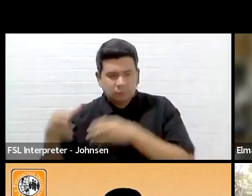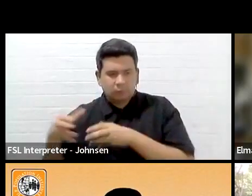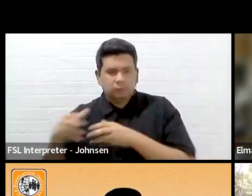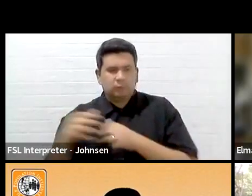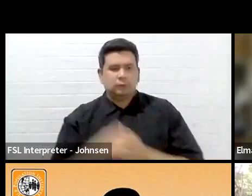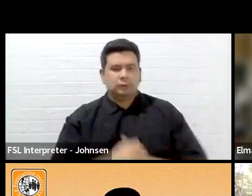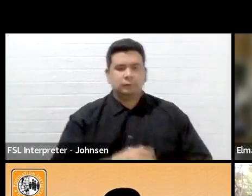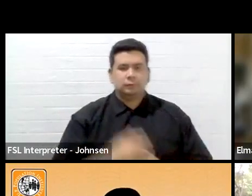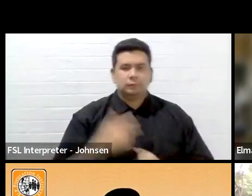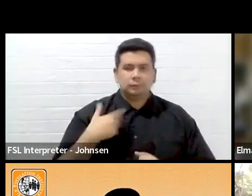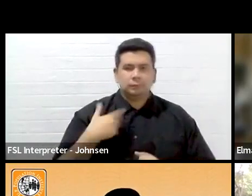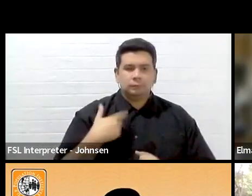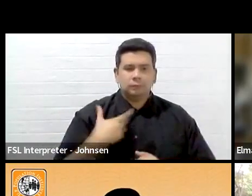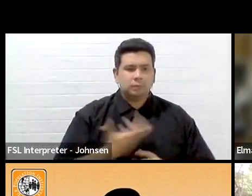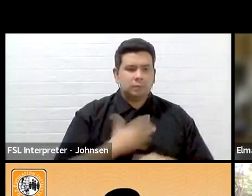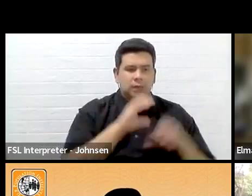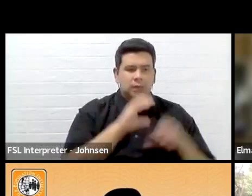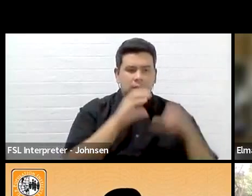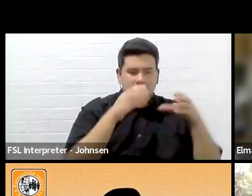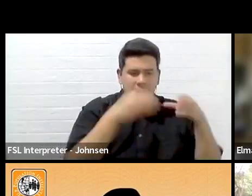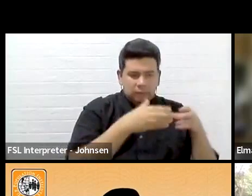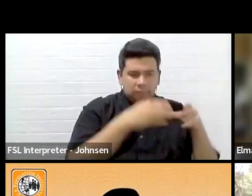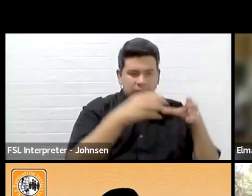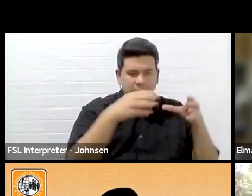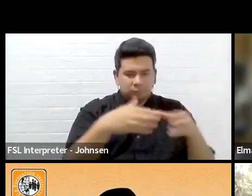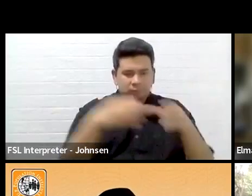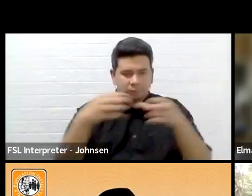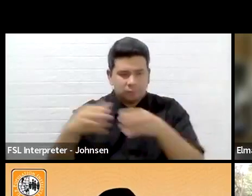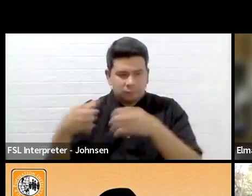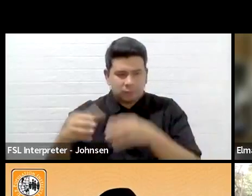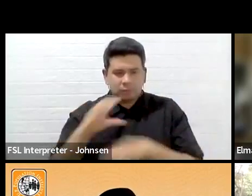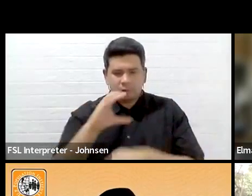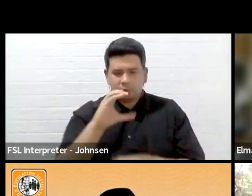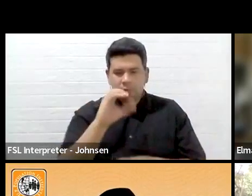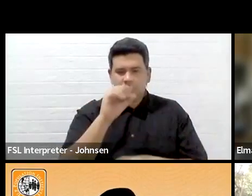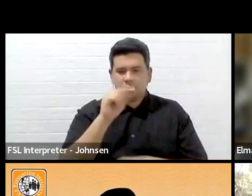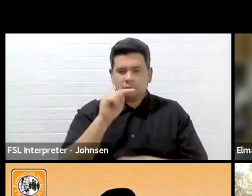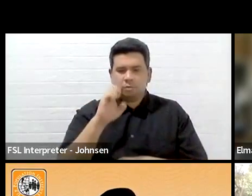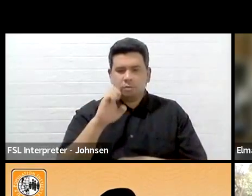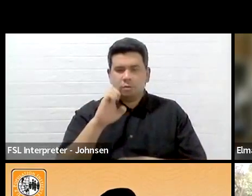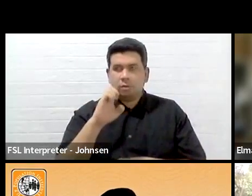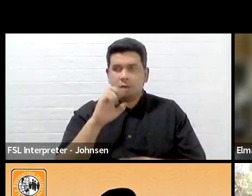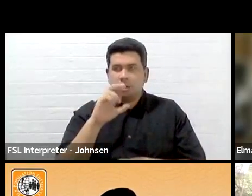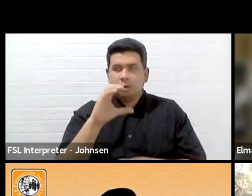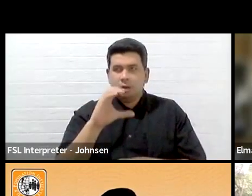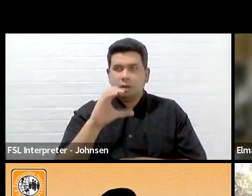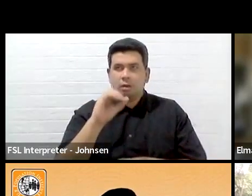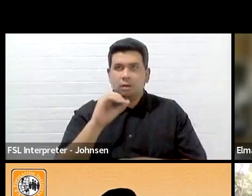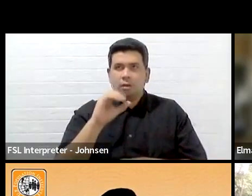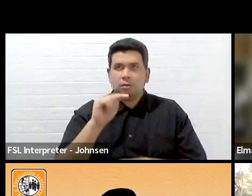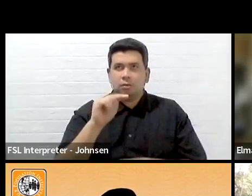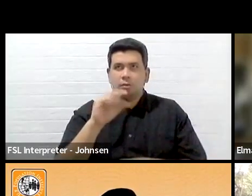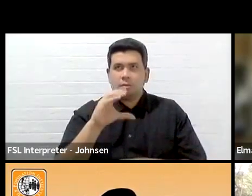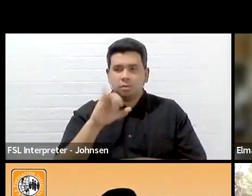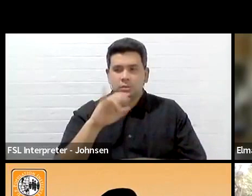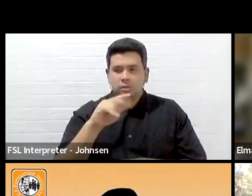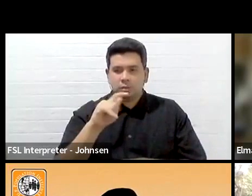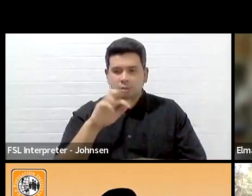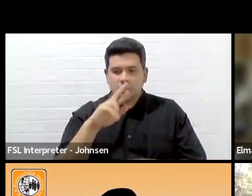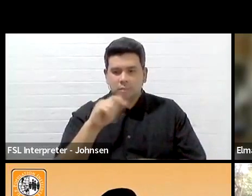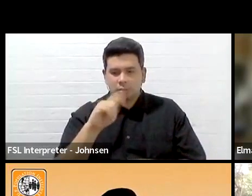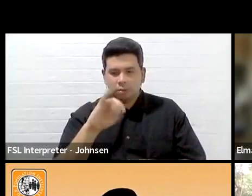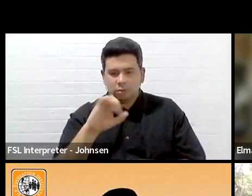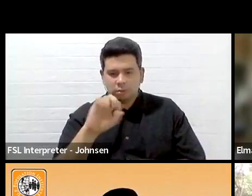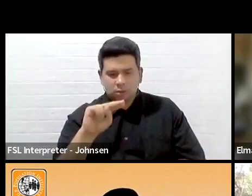the Americans. Again, no, pagsama-sama yung mga tao, and the outbreak was ongoing, so it became even